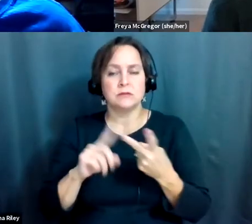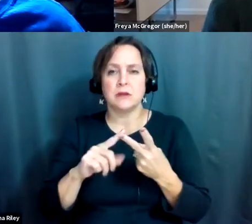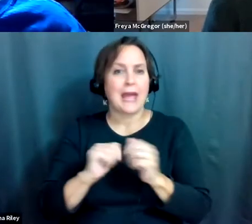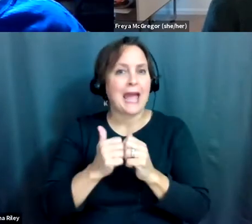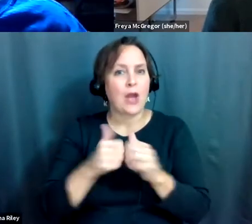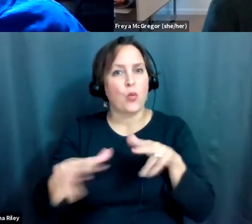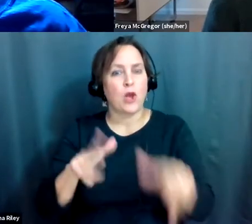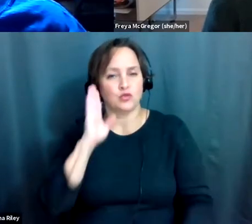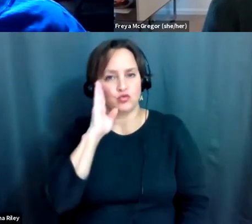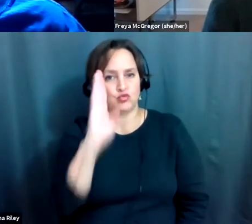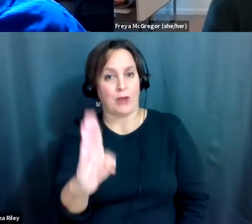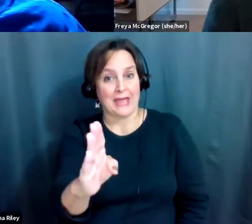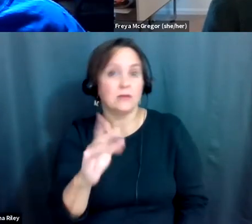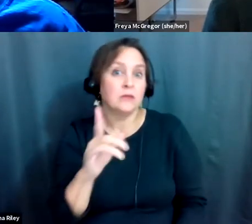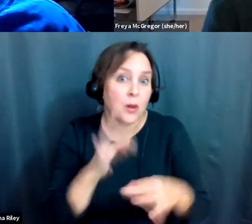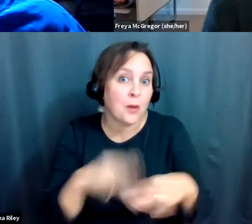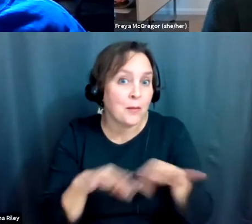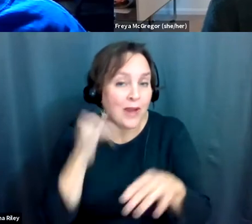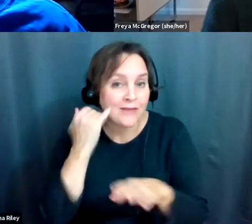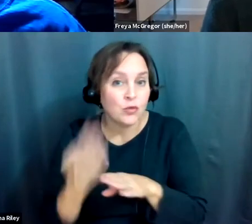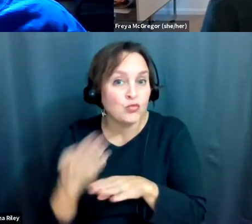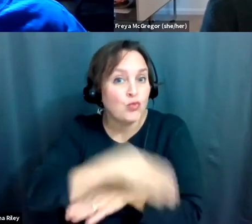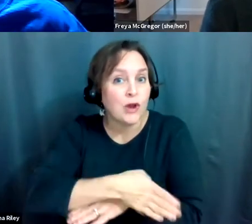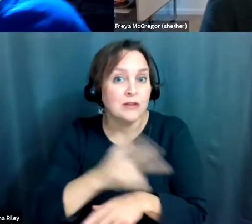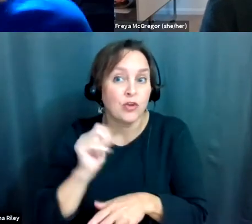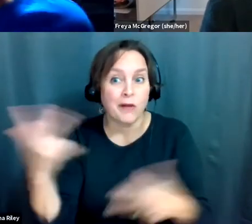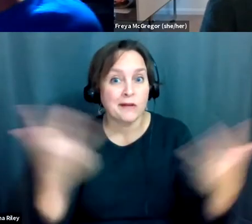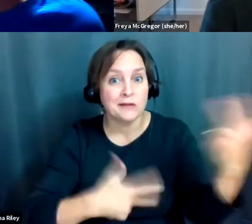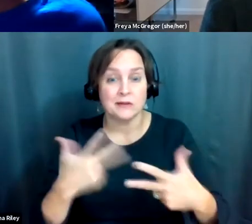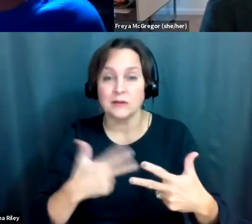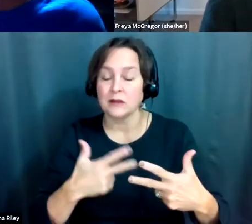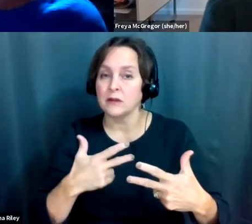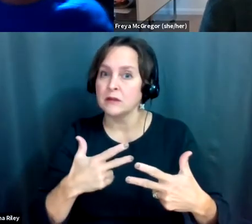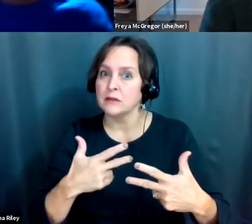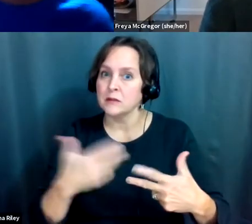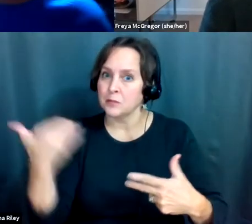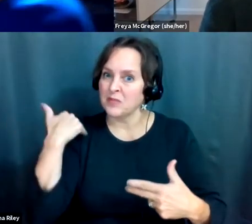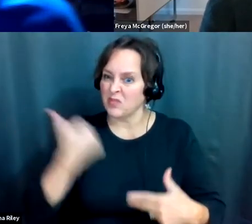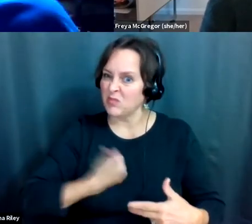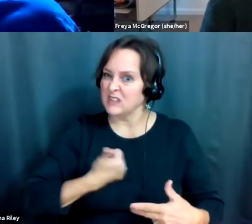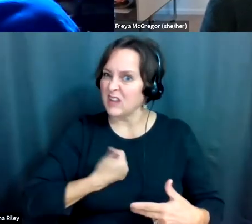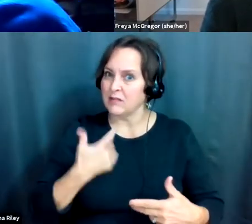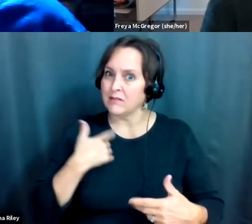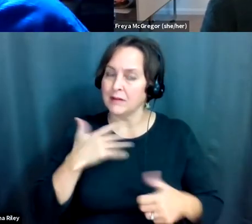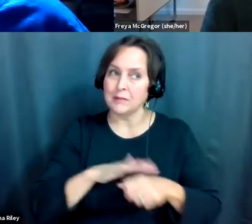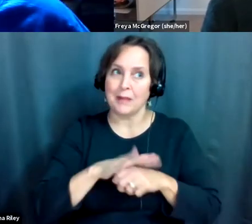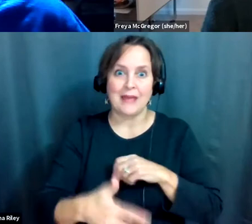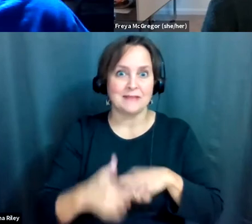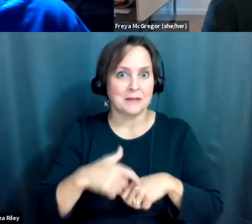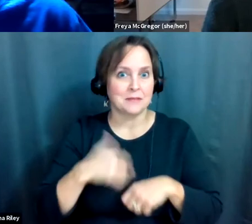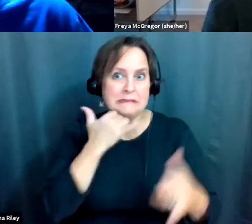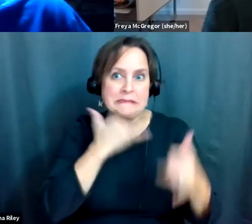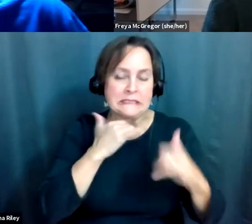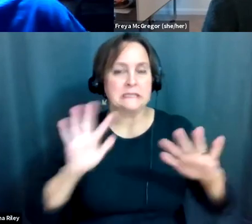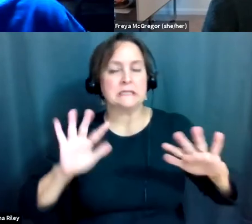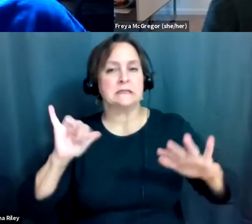very important if you're crossing a street. And I've certainly made plenty of errors that could have gotten me killed. Because, you know,